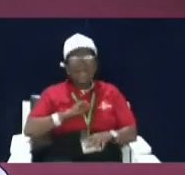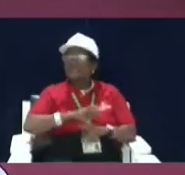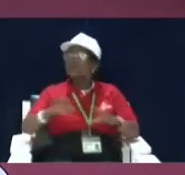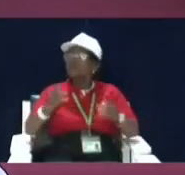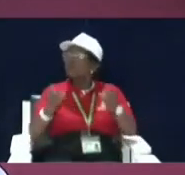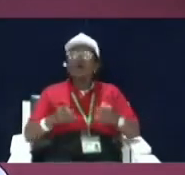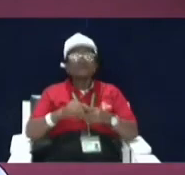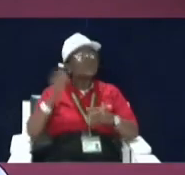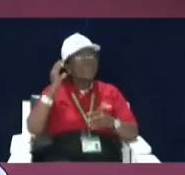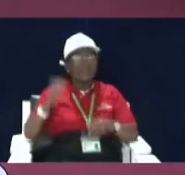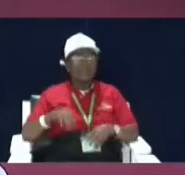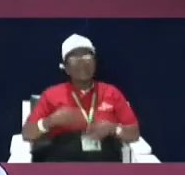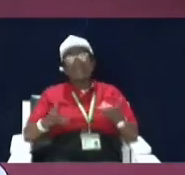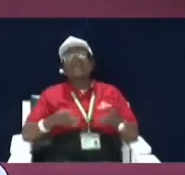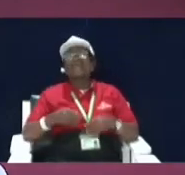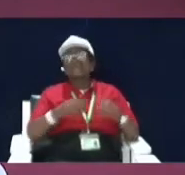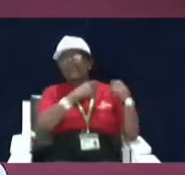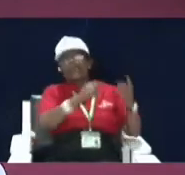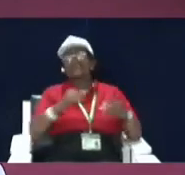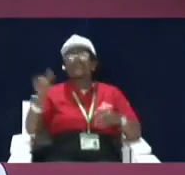Since they brought you in, I will go.